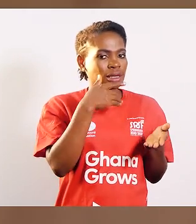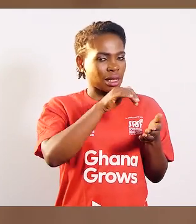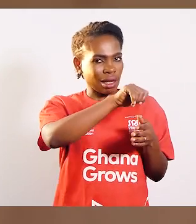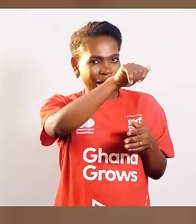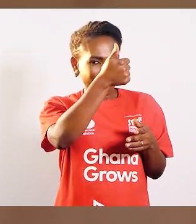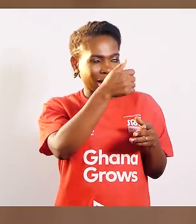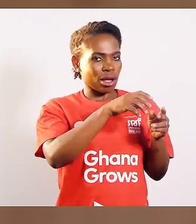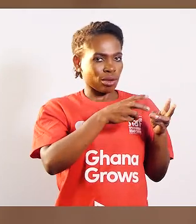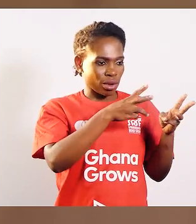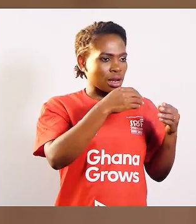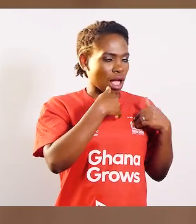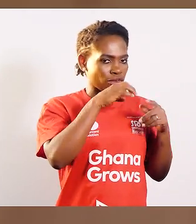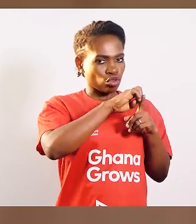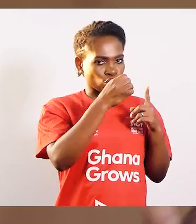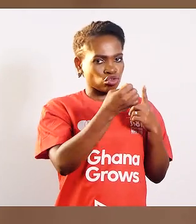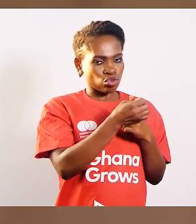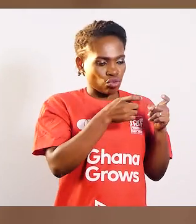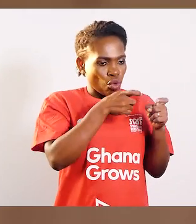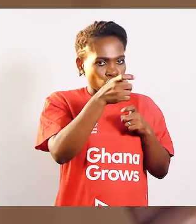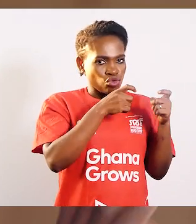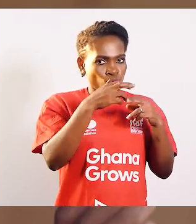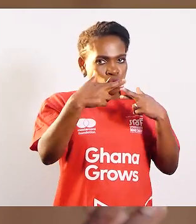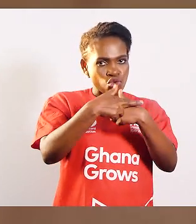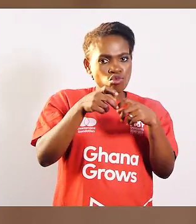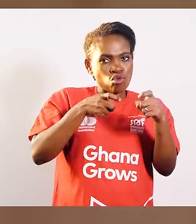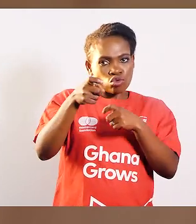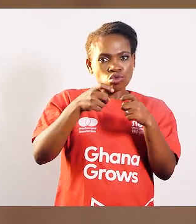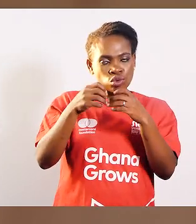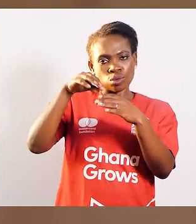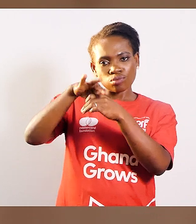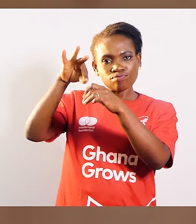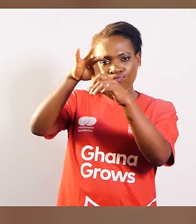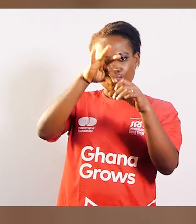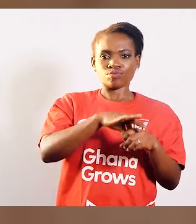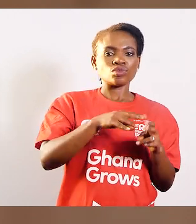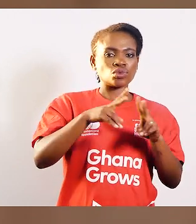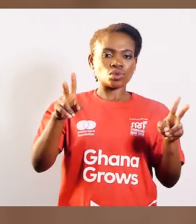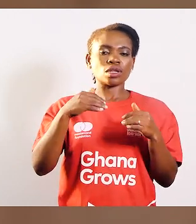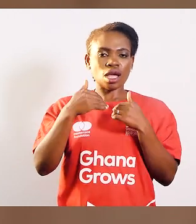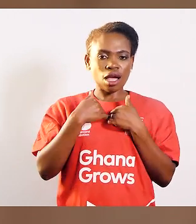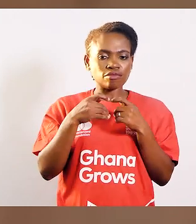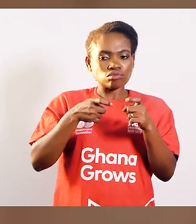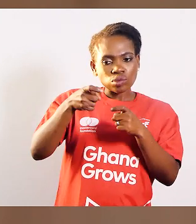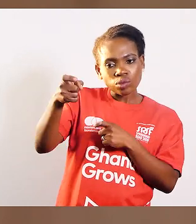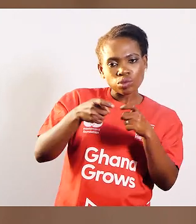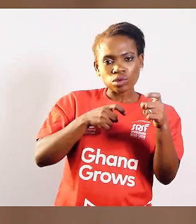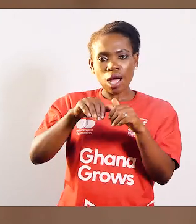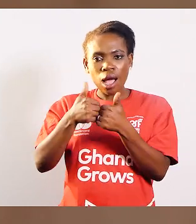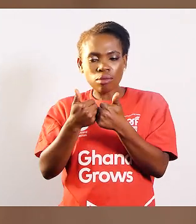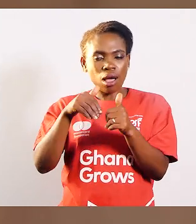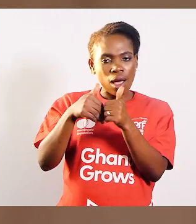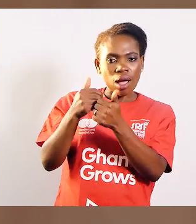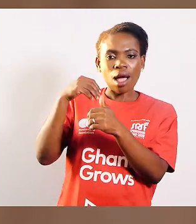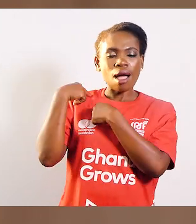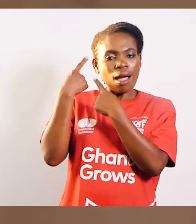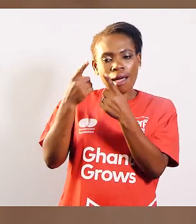their mushrooms. So they're able to regulate the amount of moisture in the room at each point in time. Okay. But we don't have that. We try to do